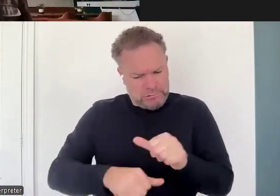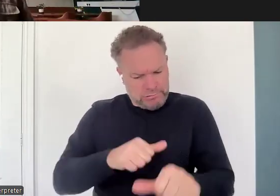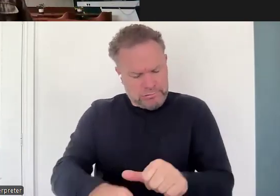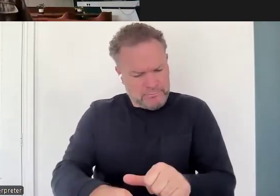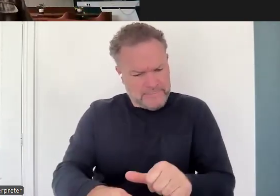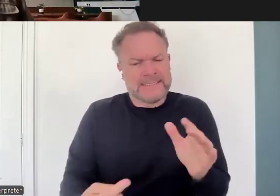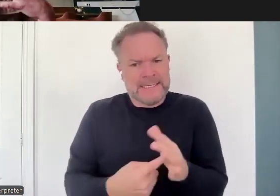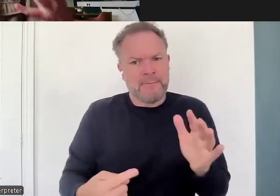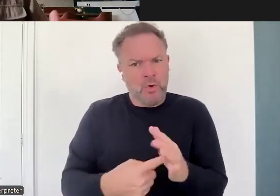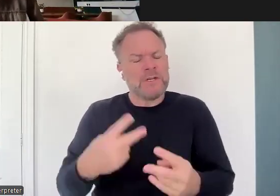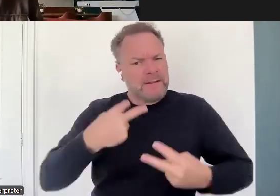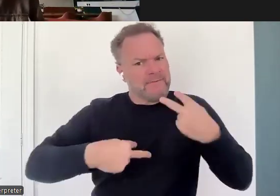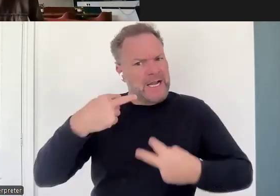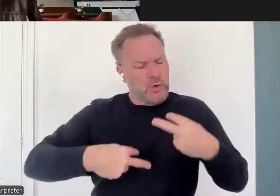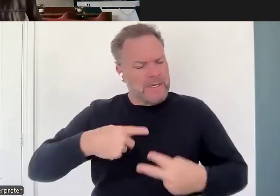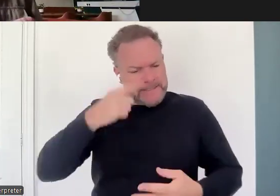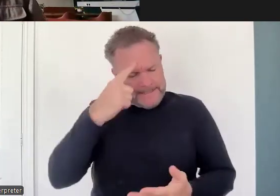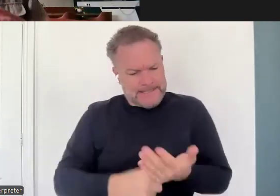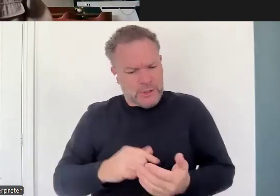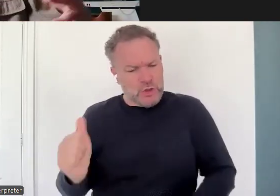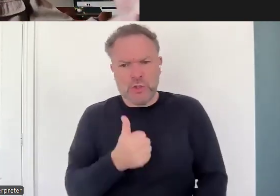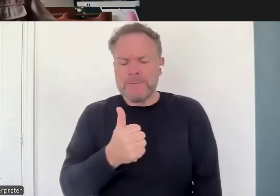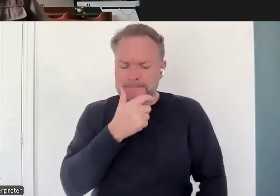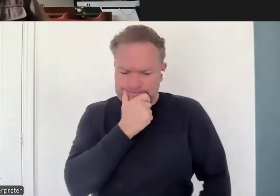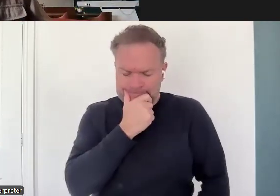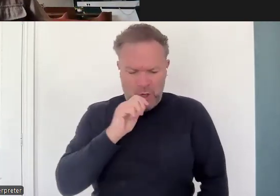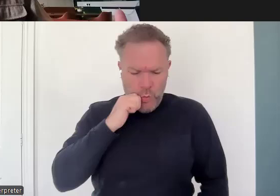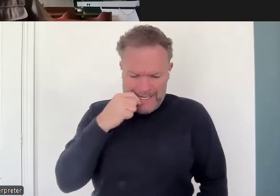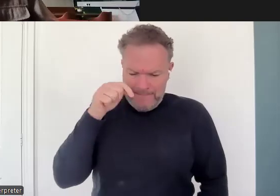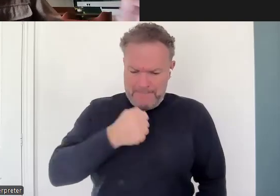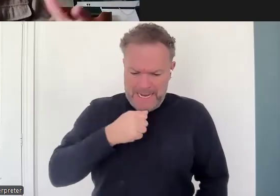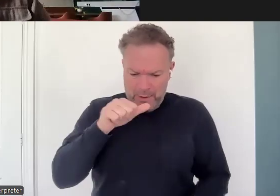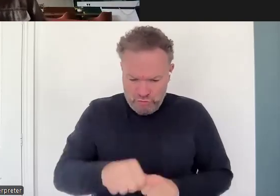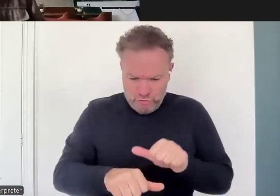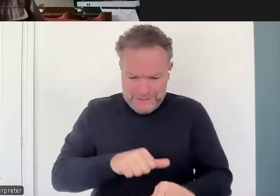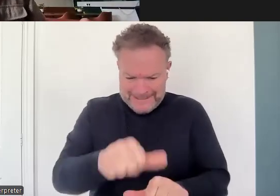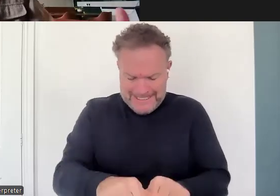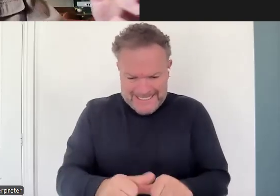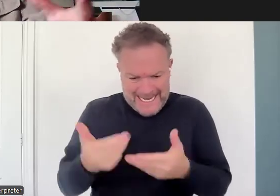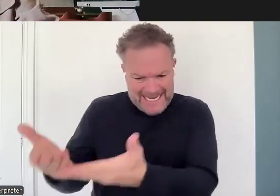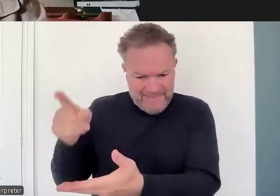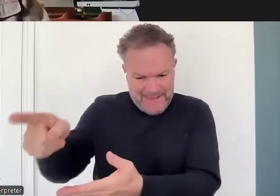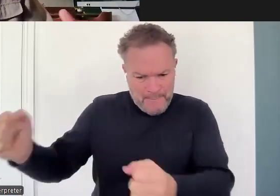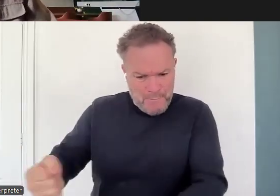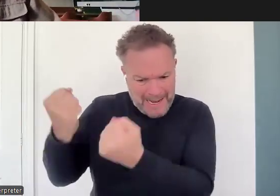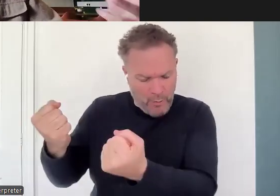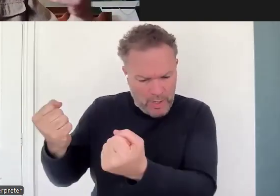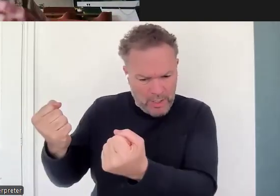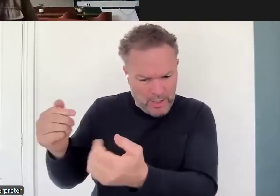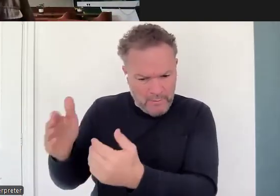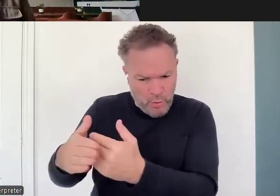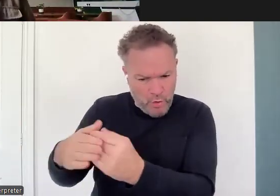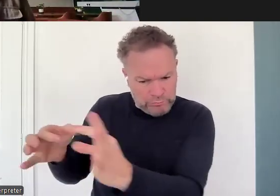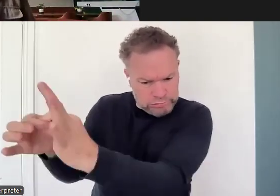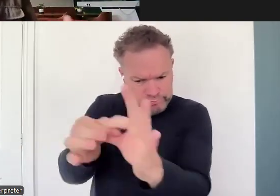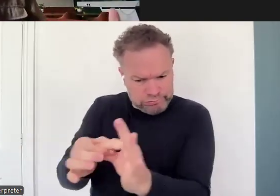the evaluation decision should be, will this process empower people, bring them closer to each other, bring them closer